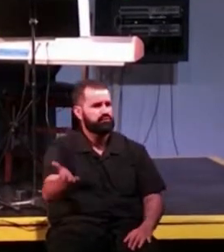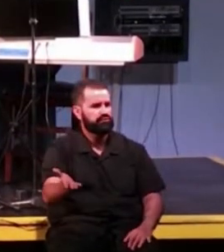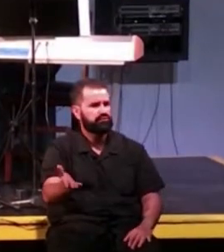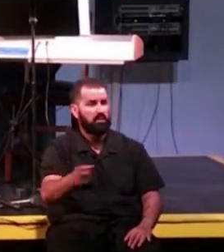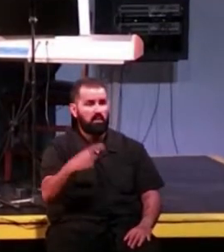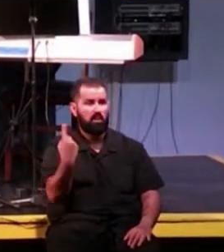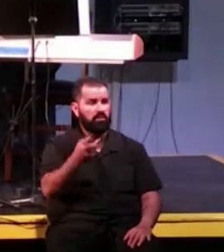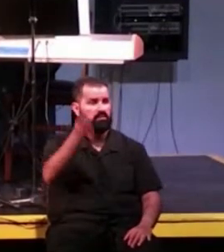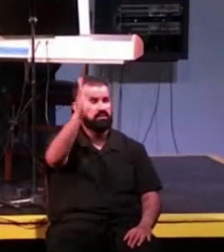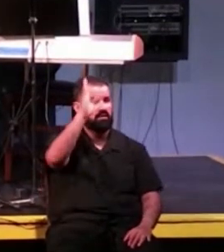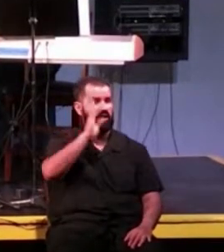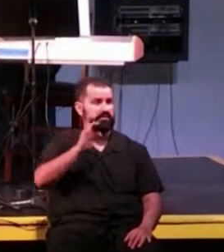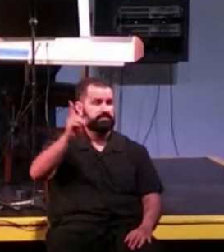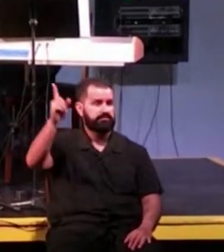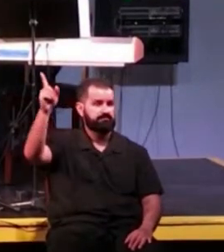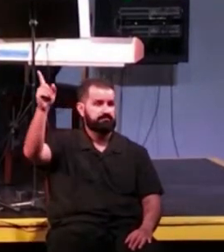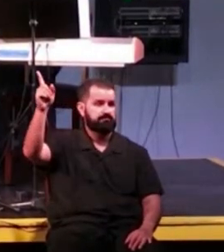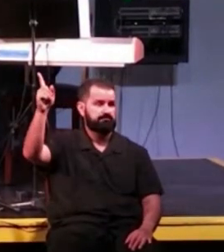Only God.